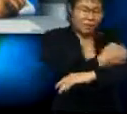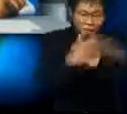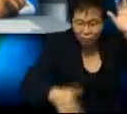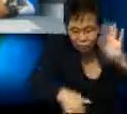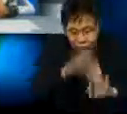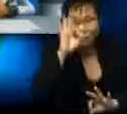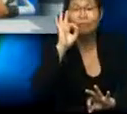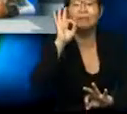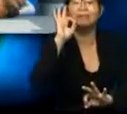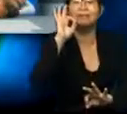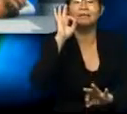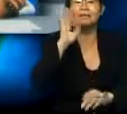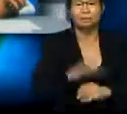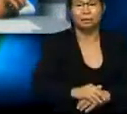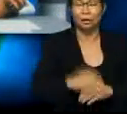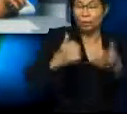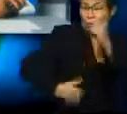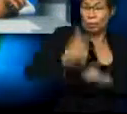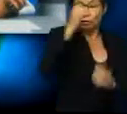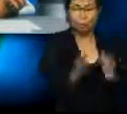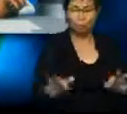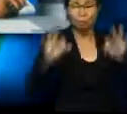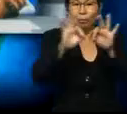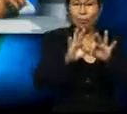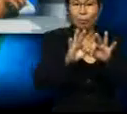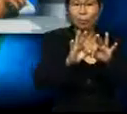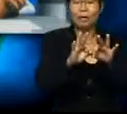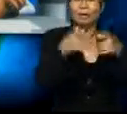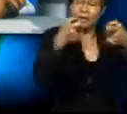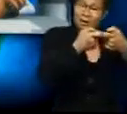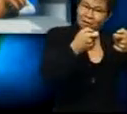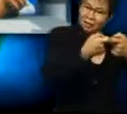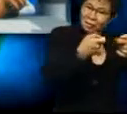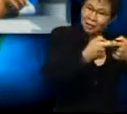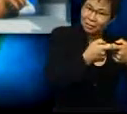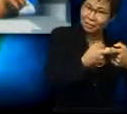discovered. The most important being electricity.